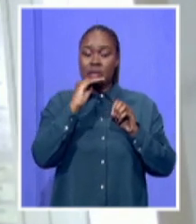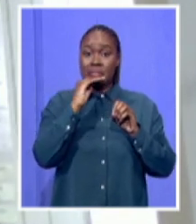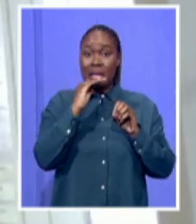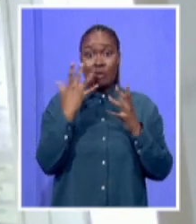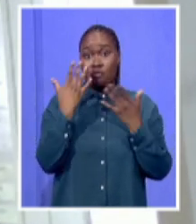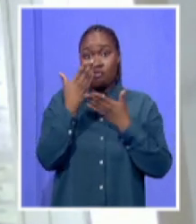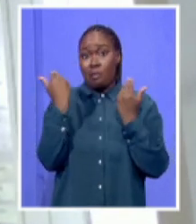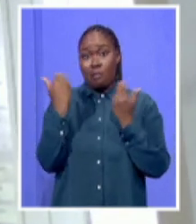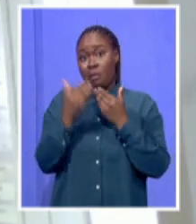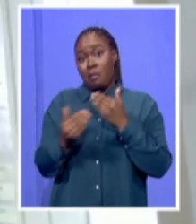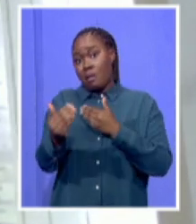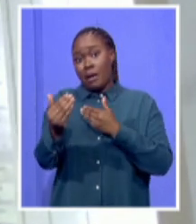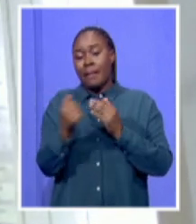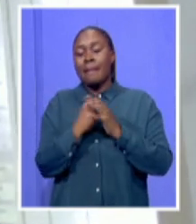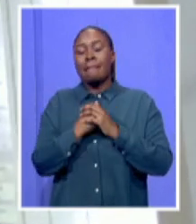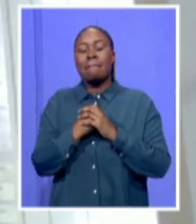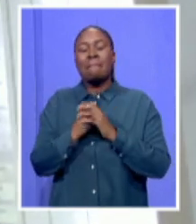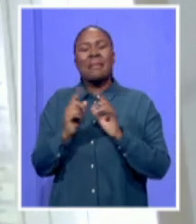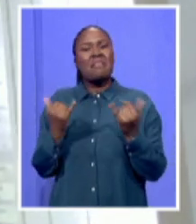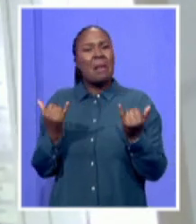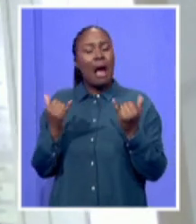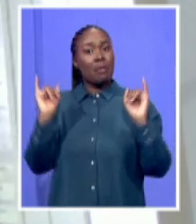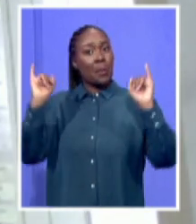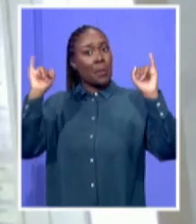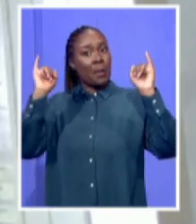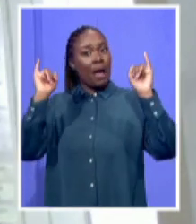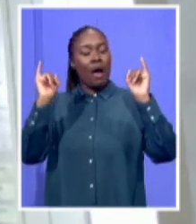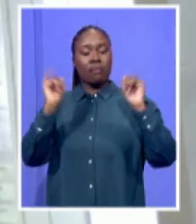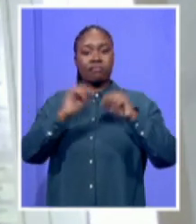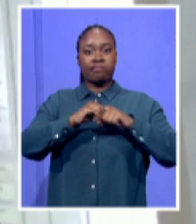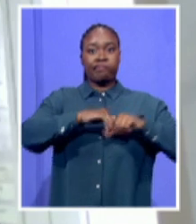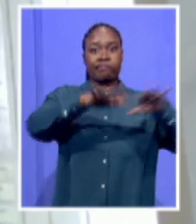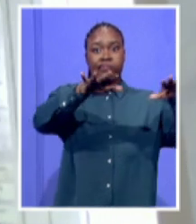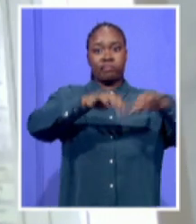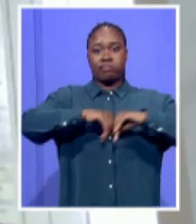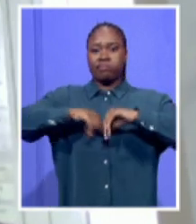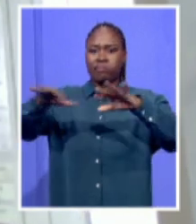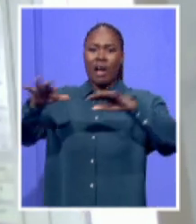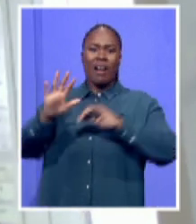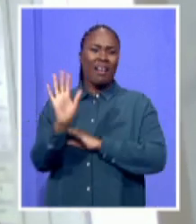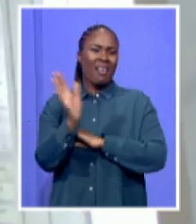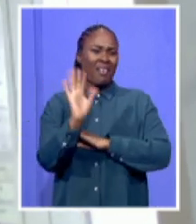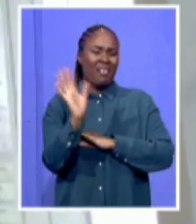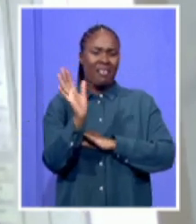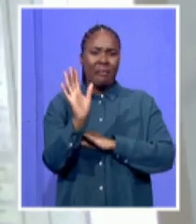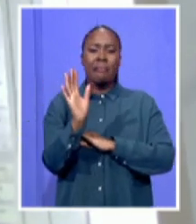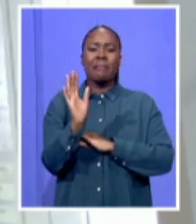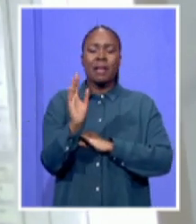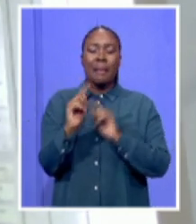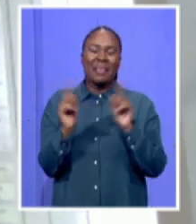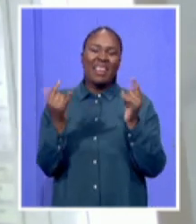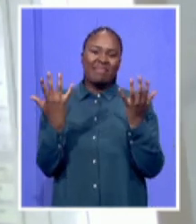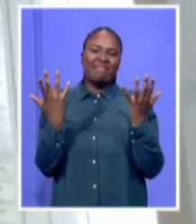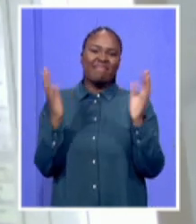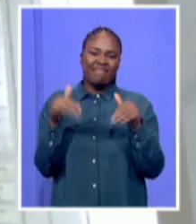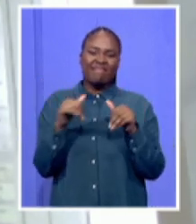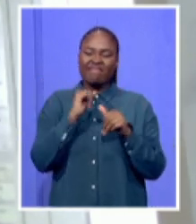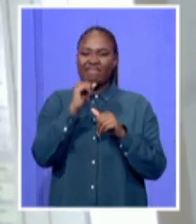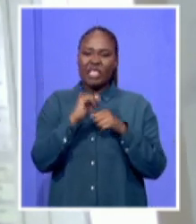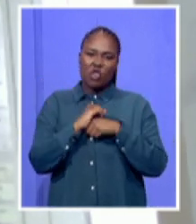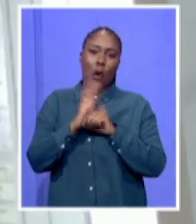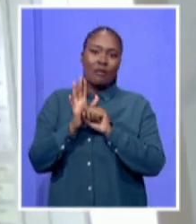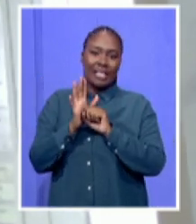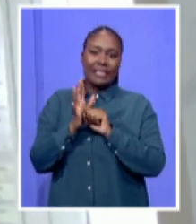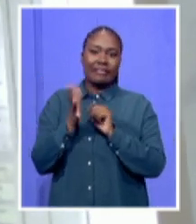we don't have massive problems. We have just a grumbling epidemic that is going on in